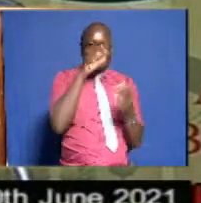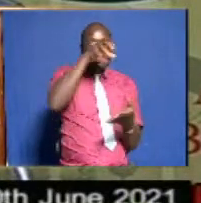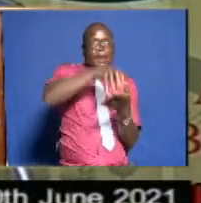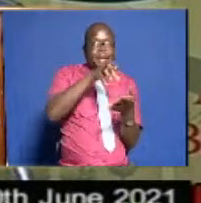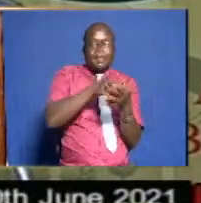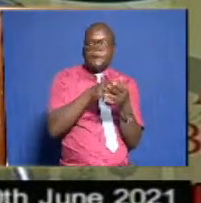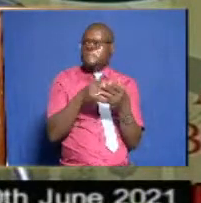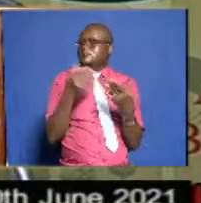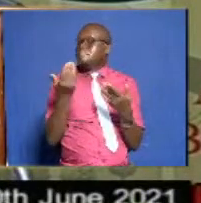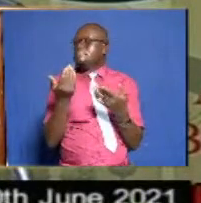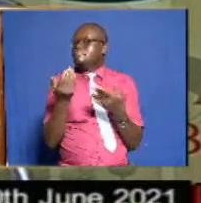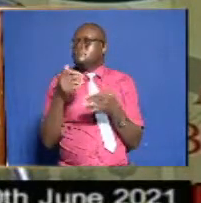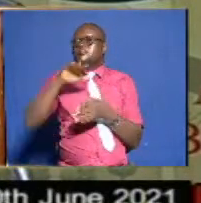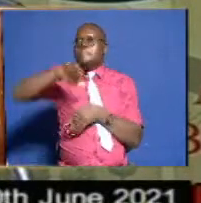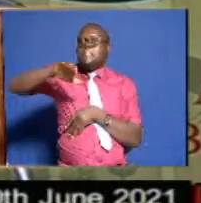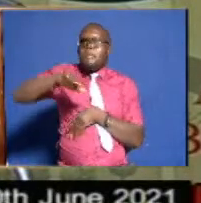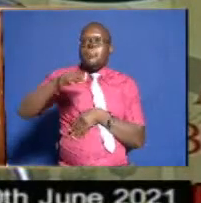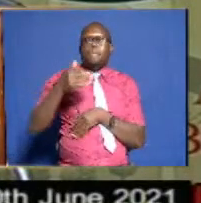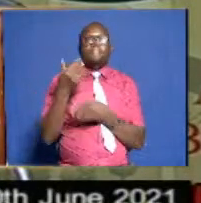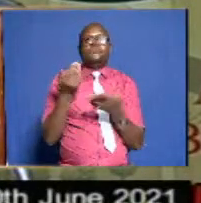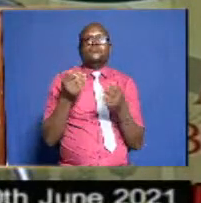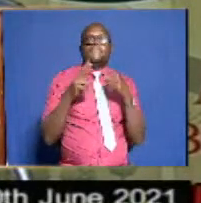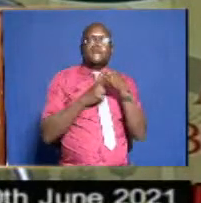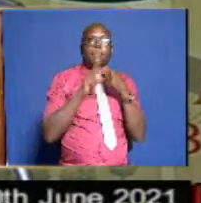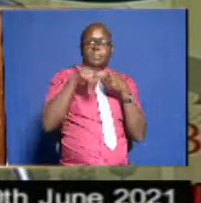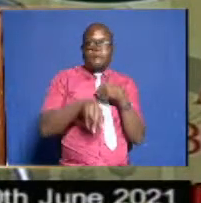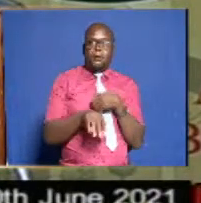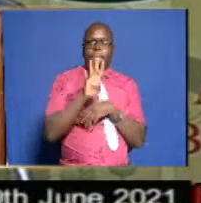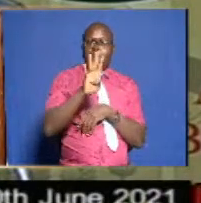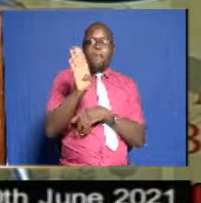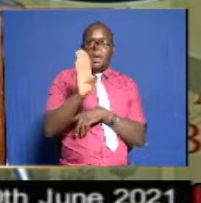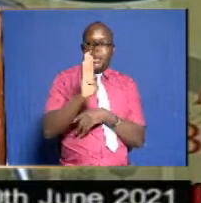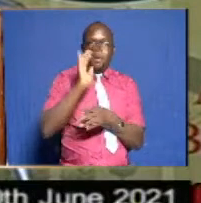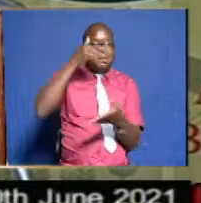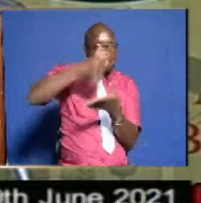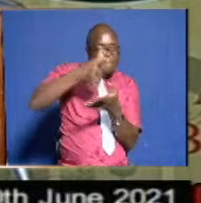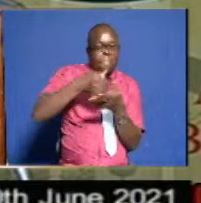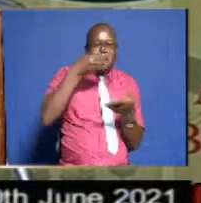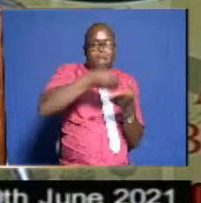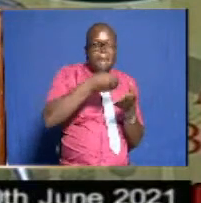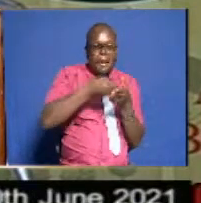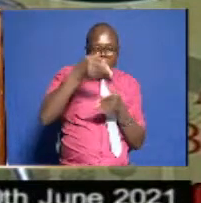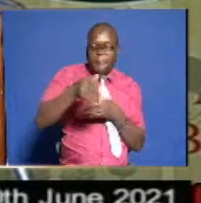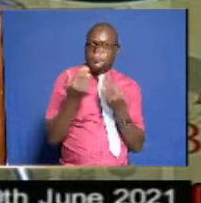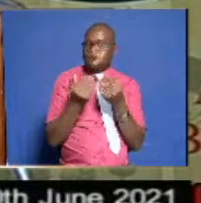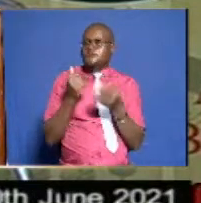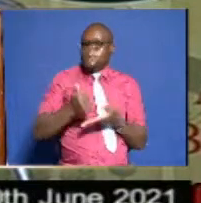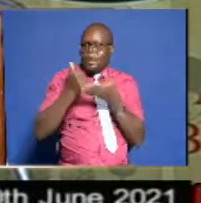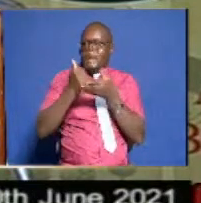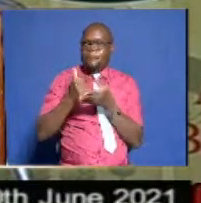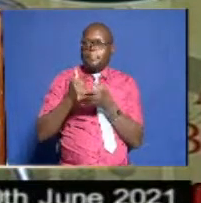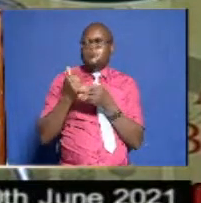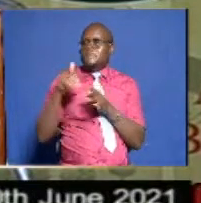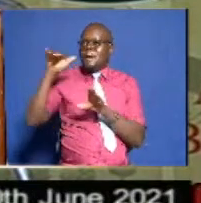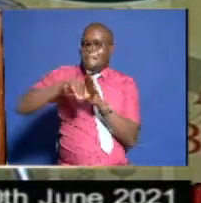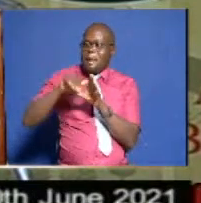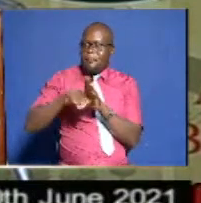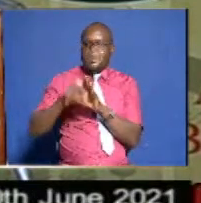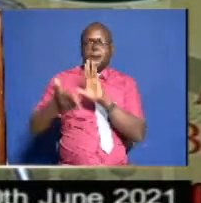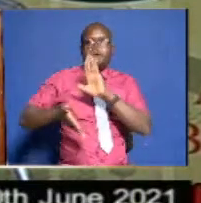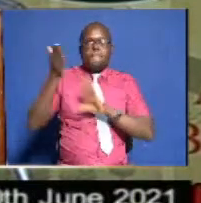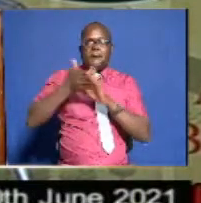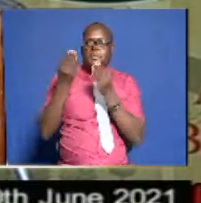revenue implication of potentially 107.4 billion. In order to strengthen the tribunal and allow members to expeditiously